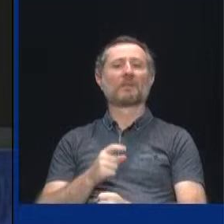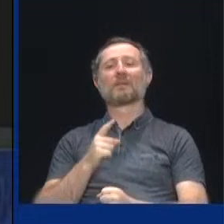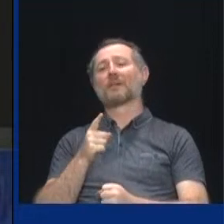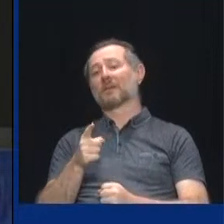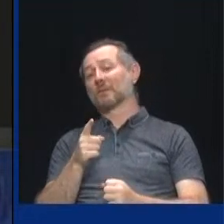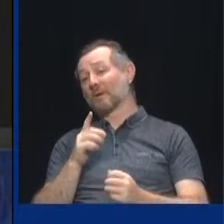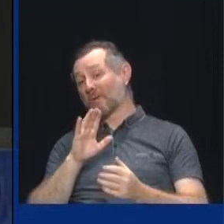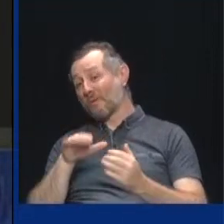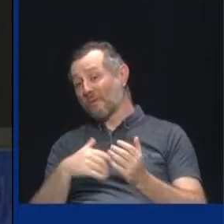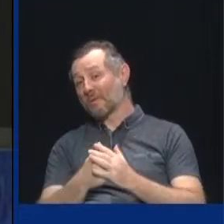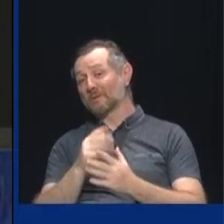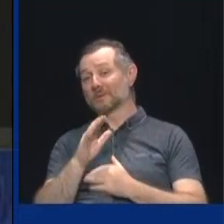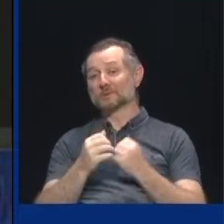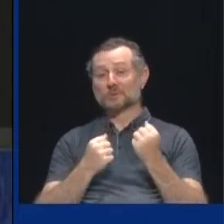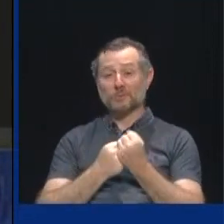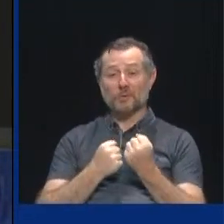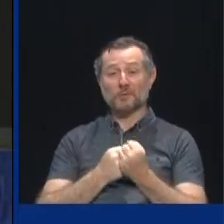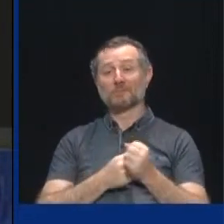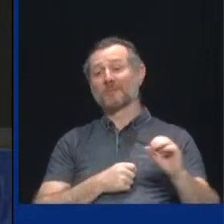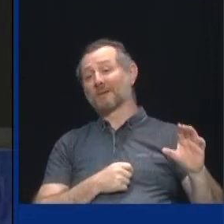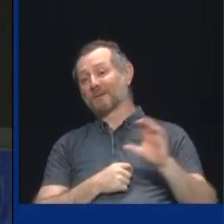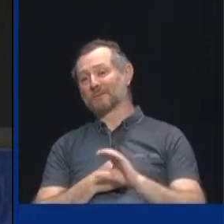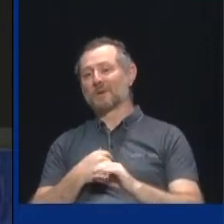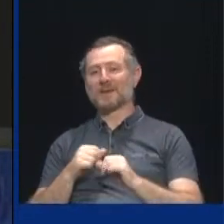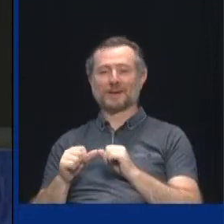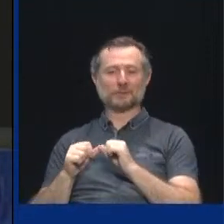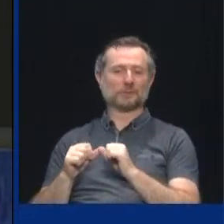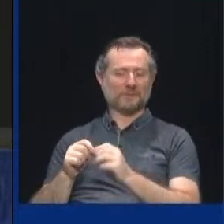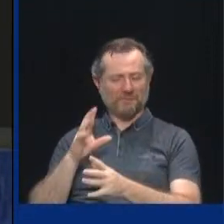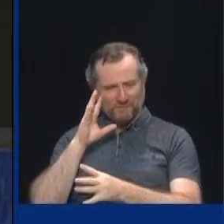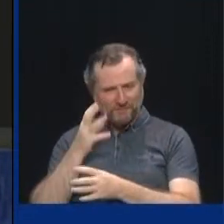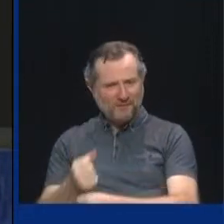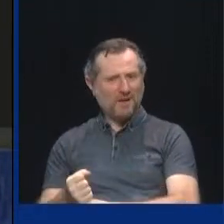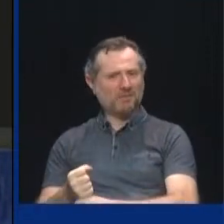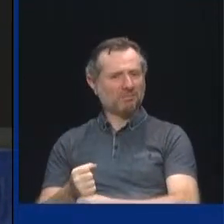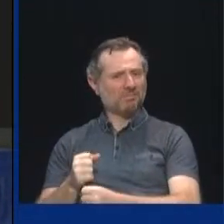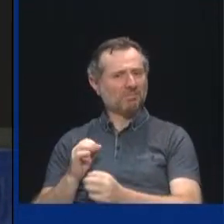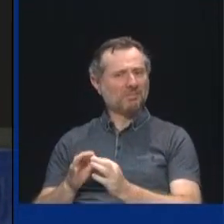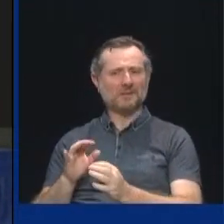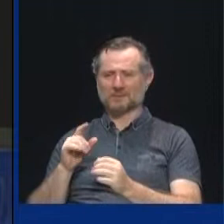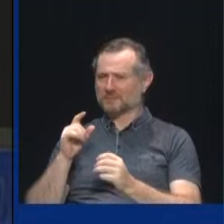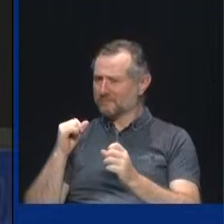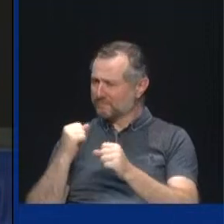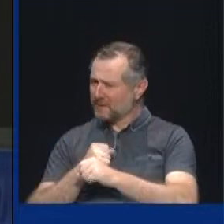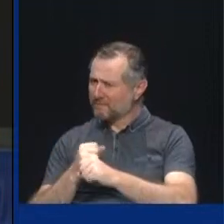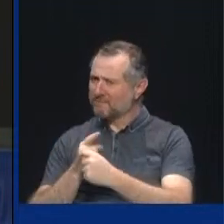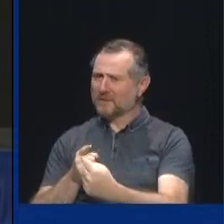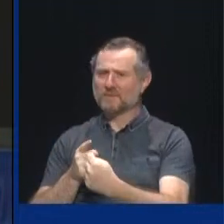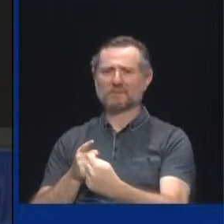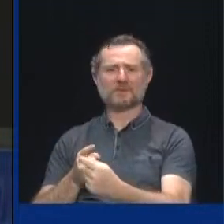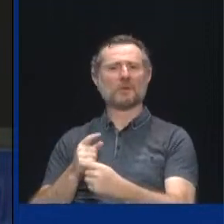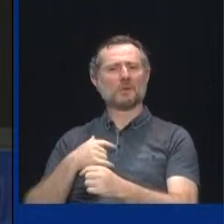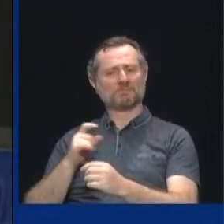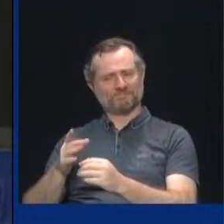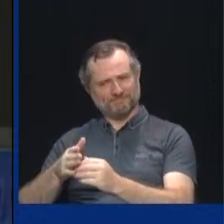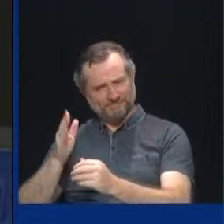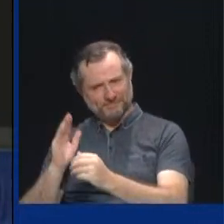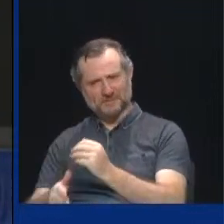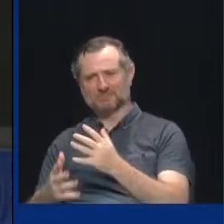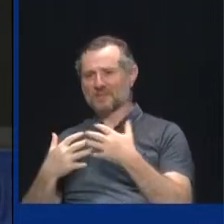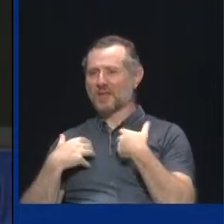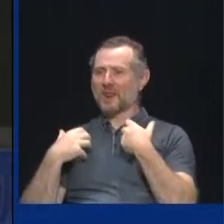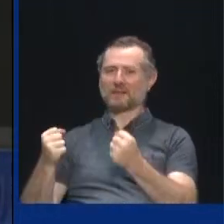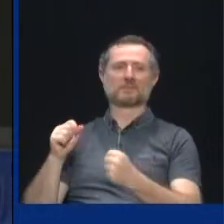keep fighting the fight, and we're going to finish and finish strong. Again, I say thank you.